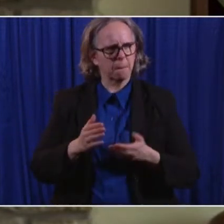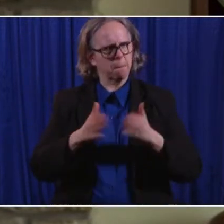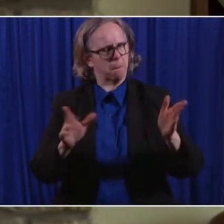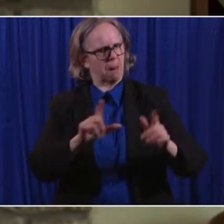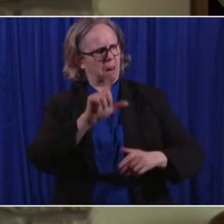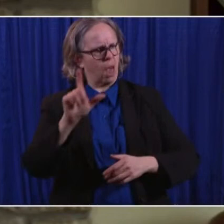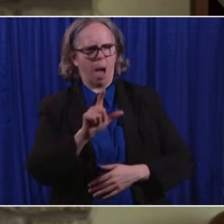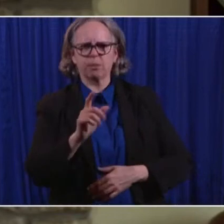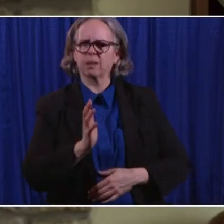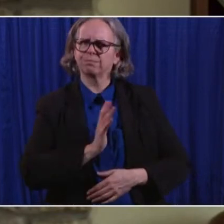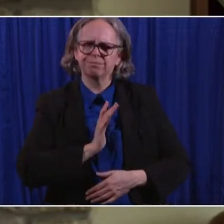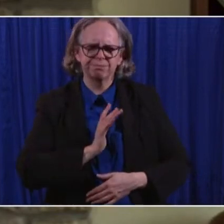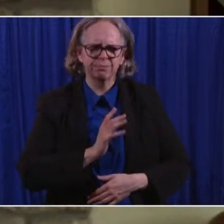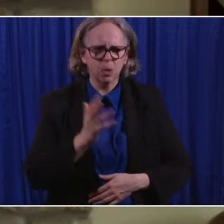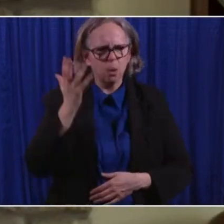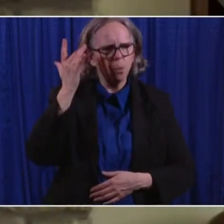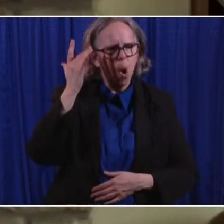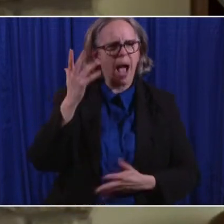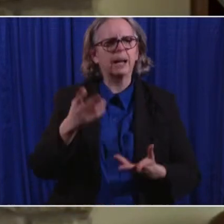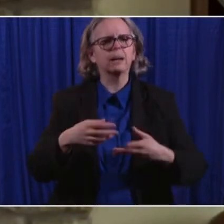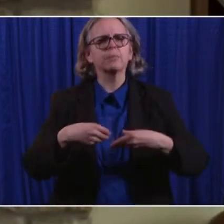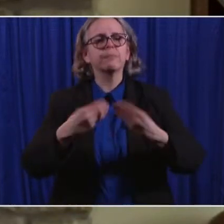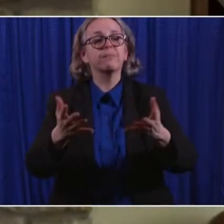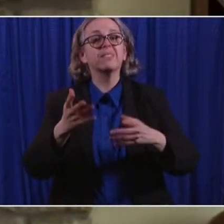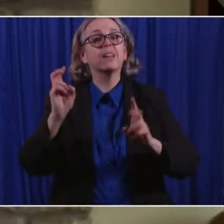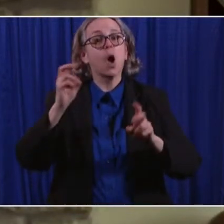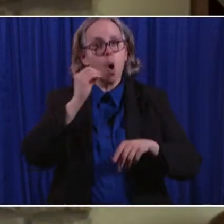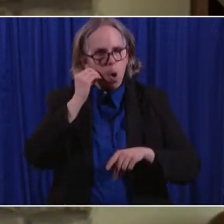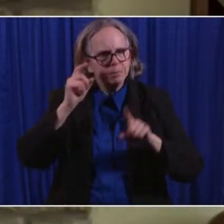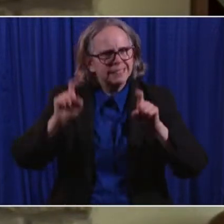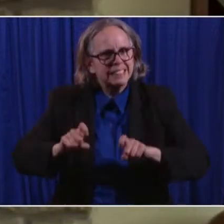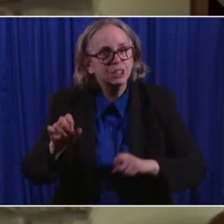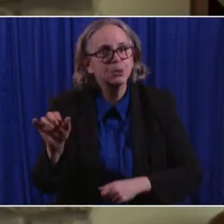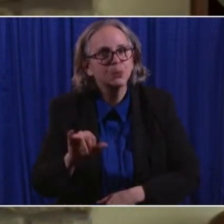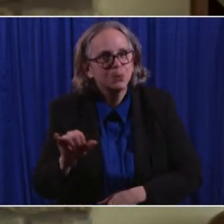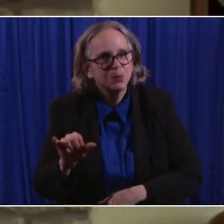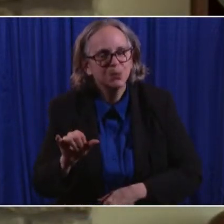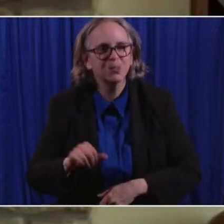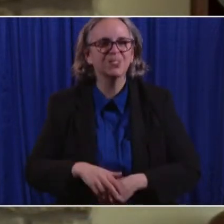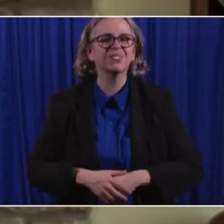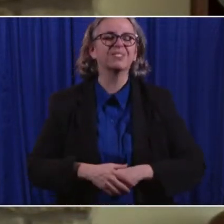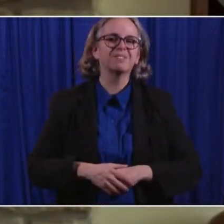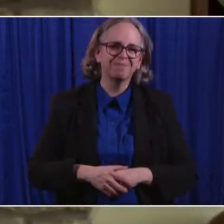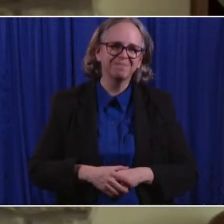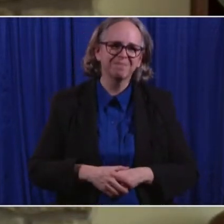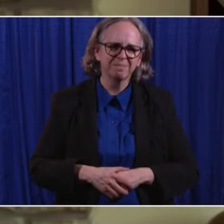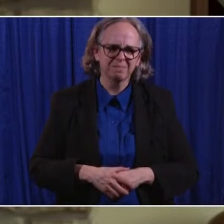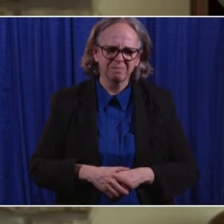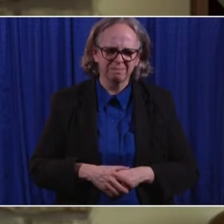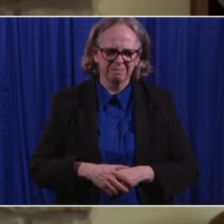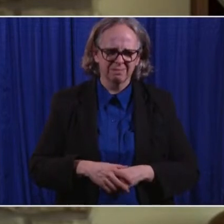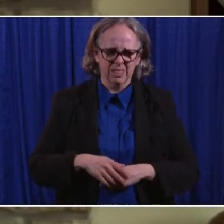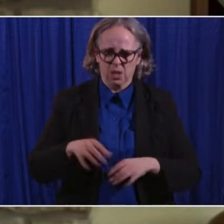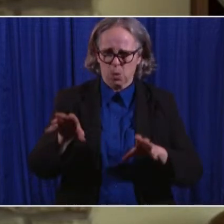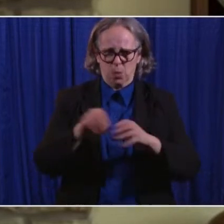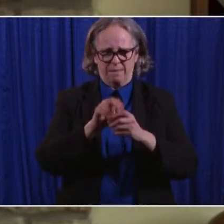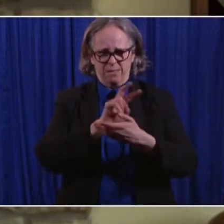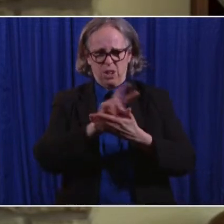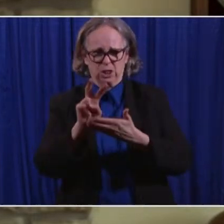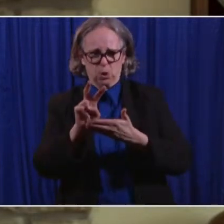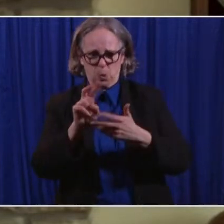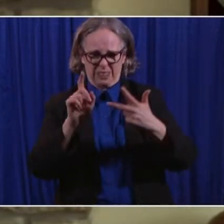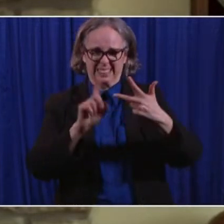available throughout Ohio. During the first 2 weeks of this initiative, we have had nearly